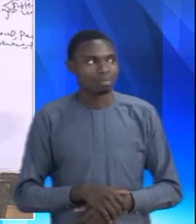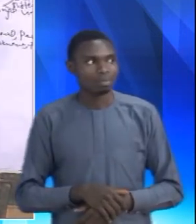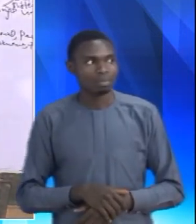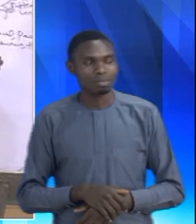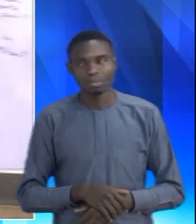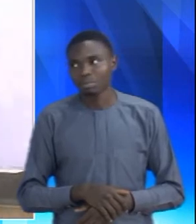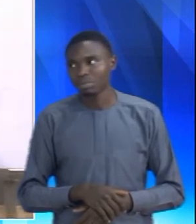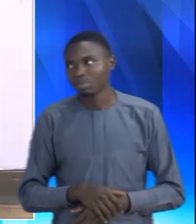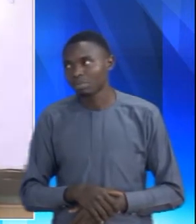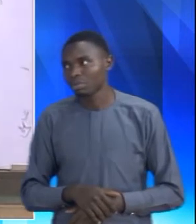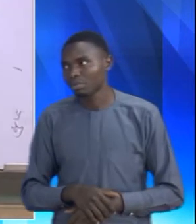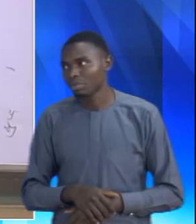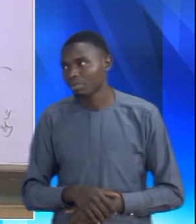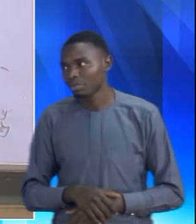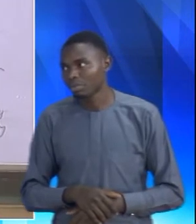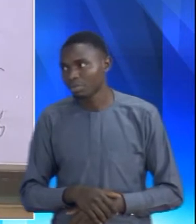The assignment is